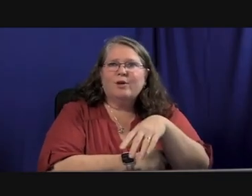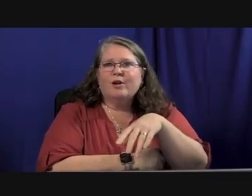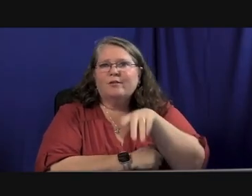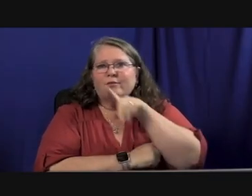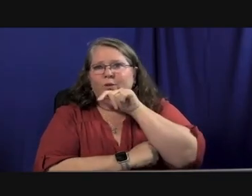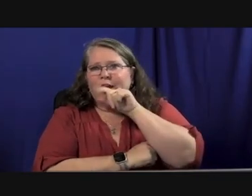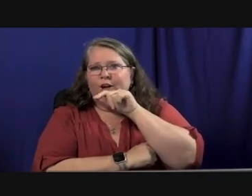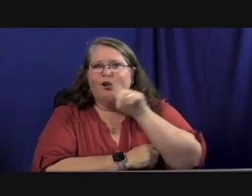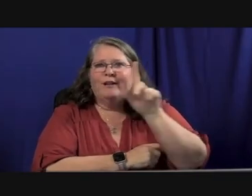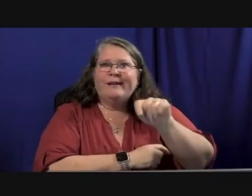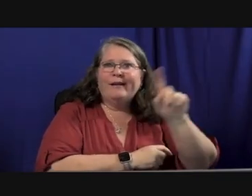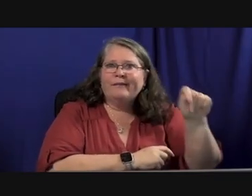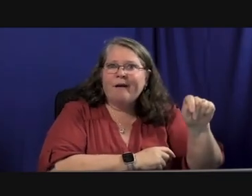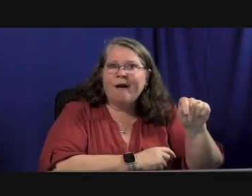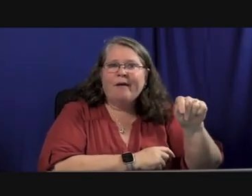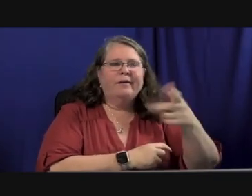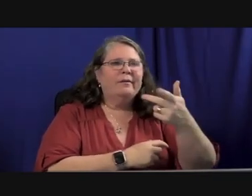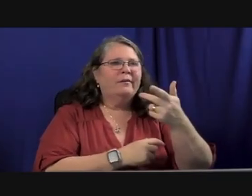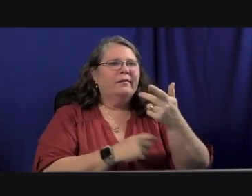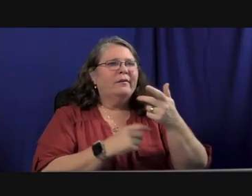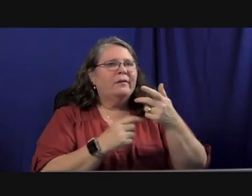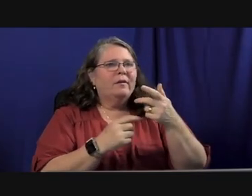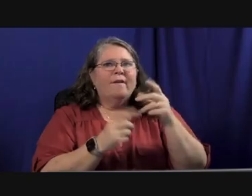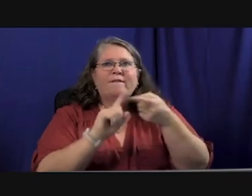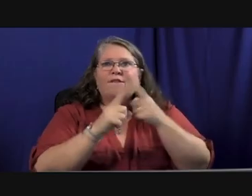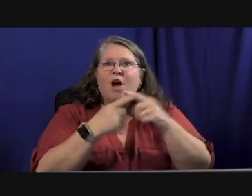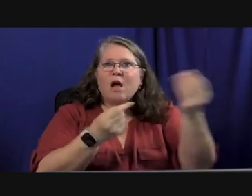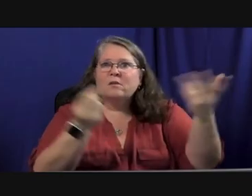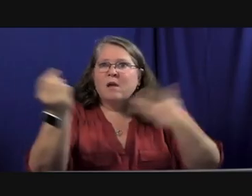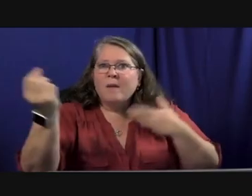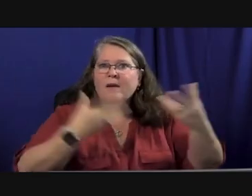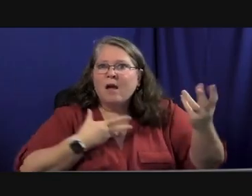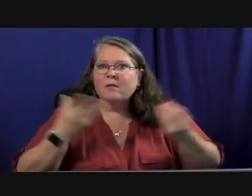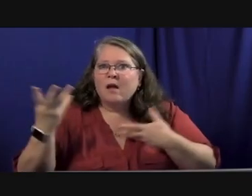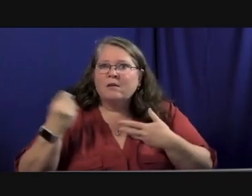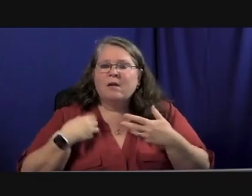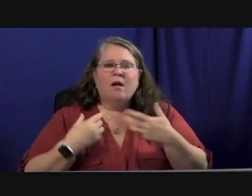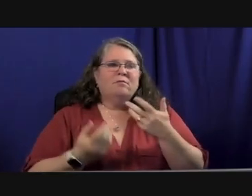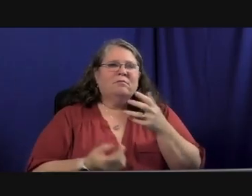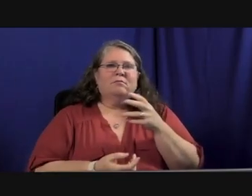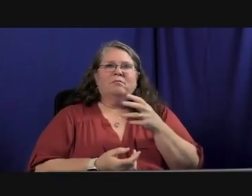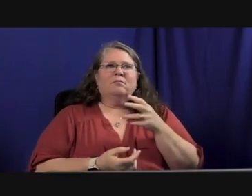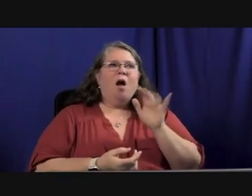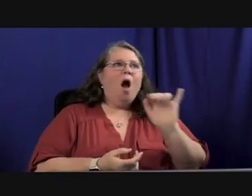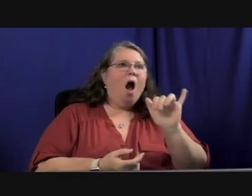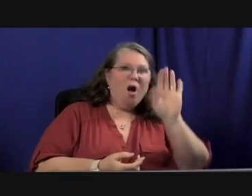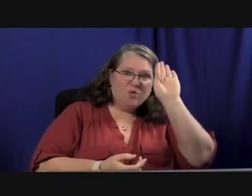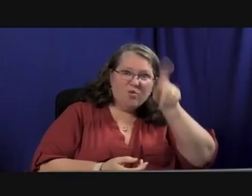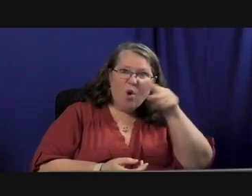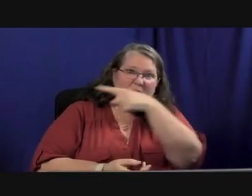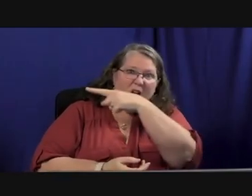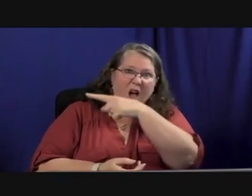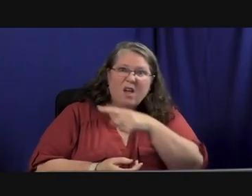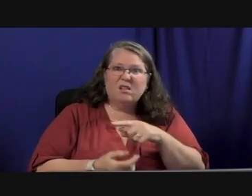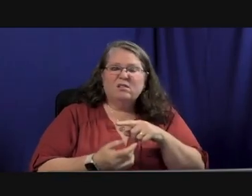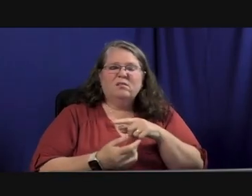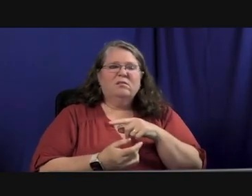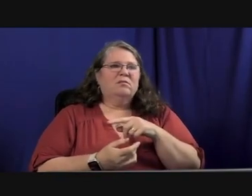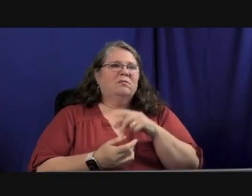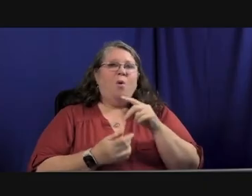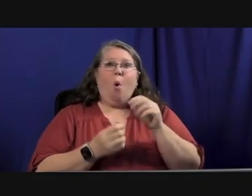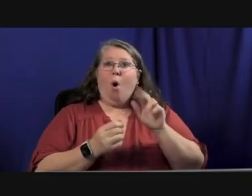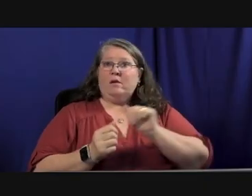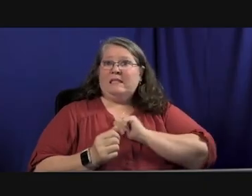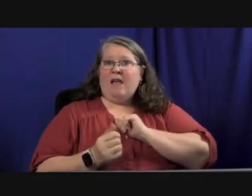the news, commercials, TikTok, social media, friends giving their information, or